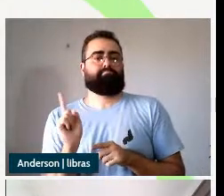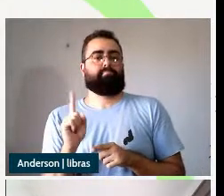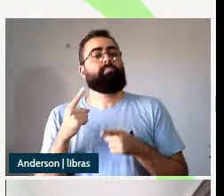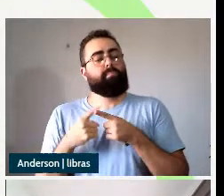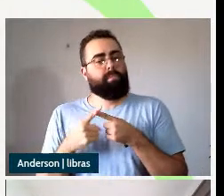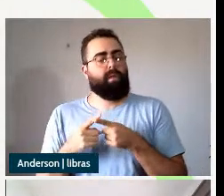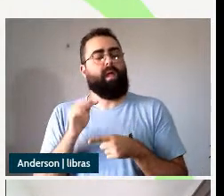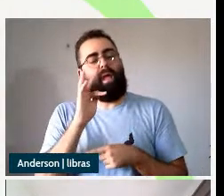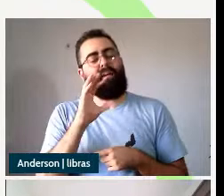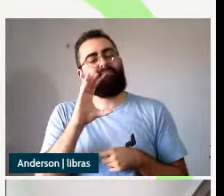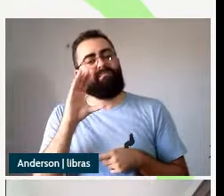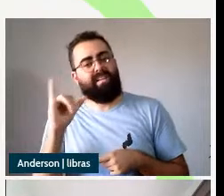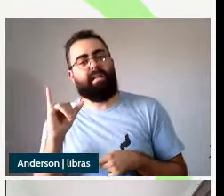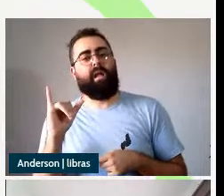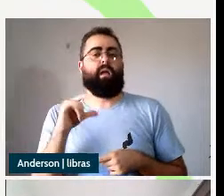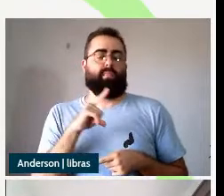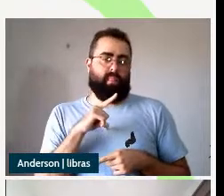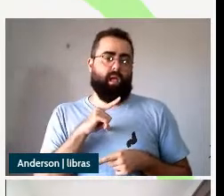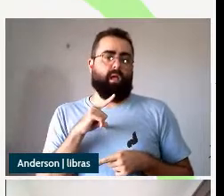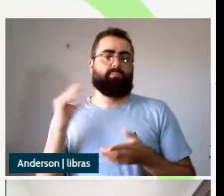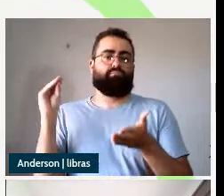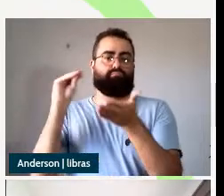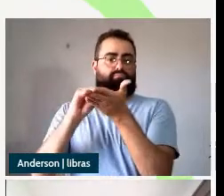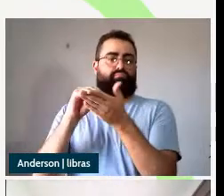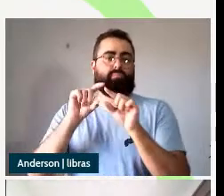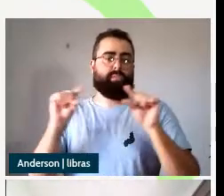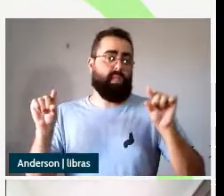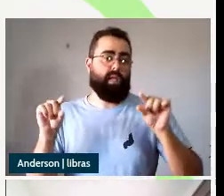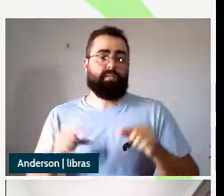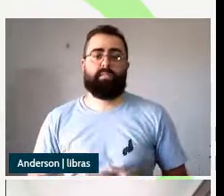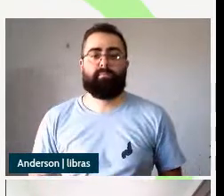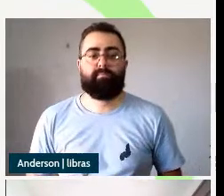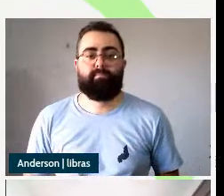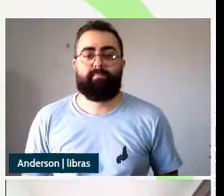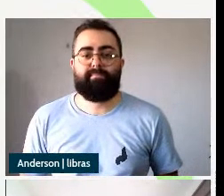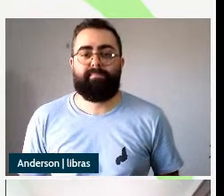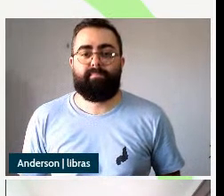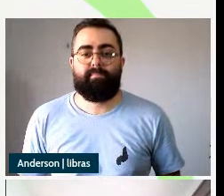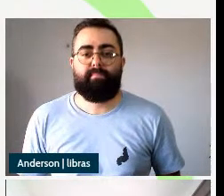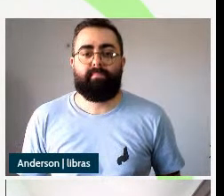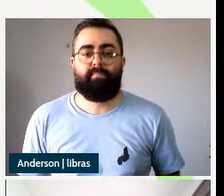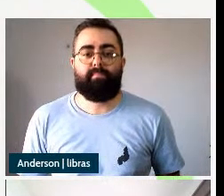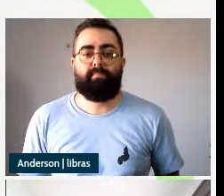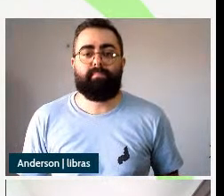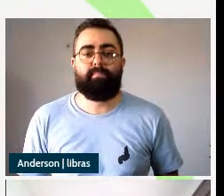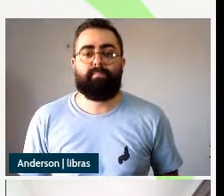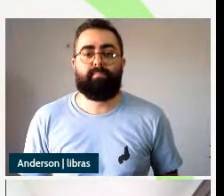choice that we have when we use a choice item. Let's get into the second